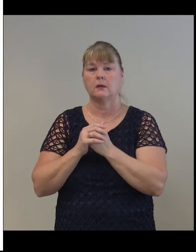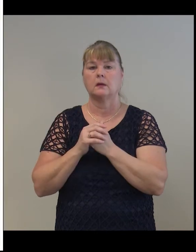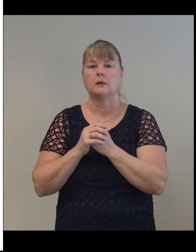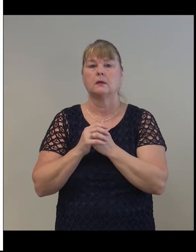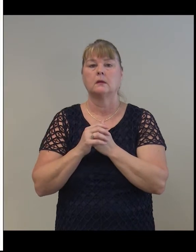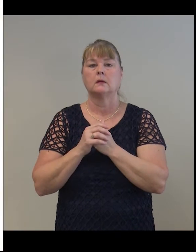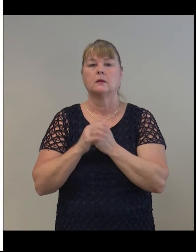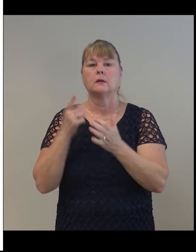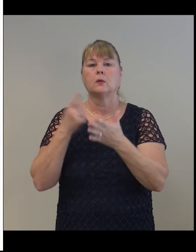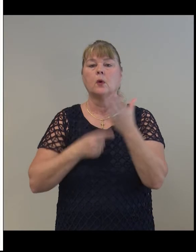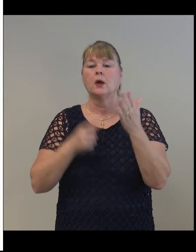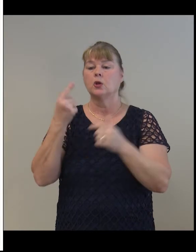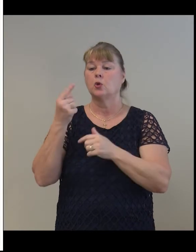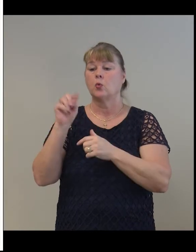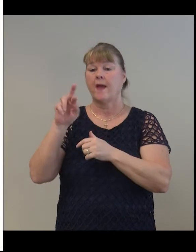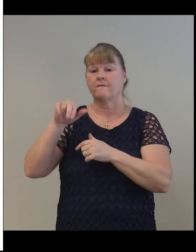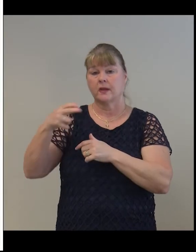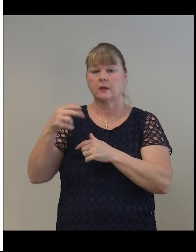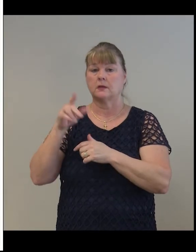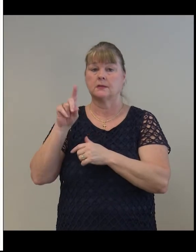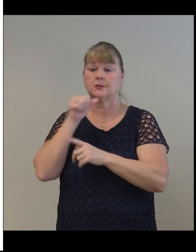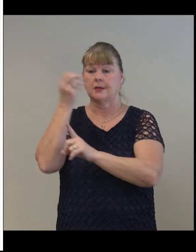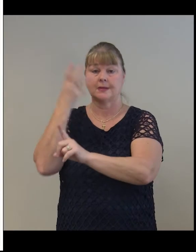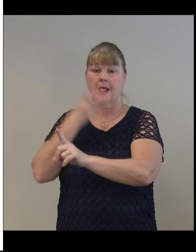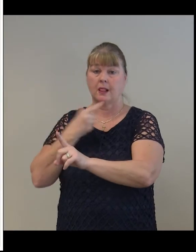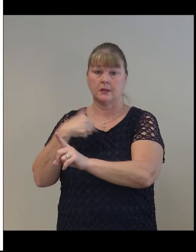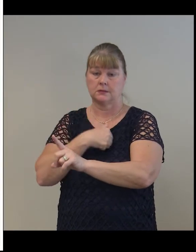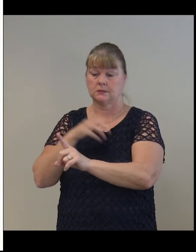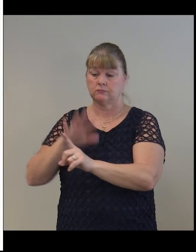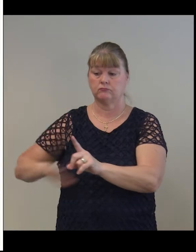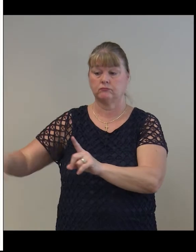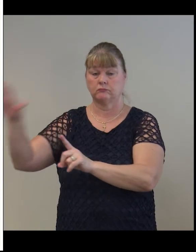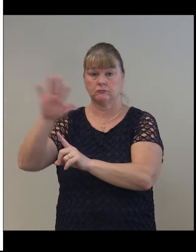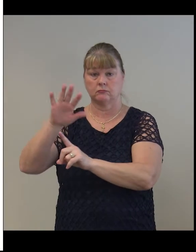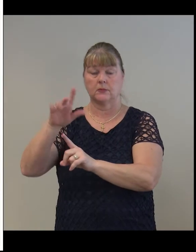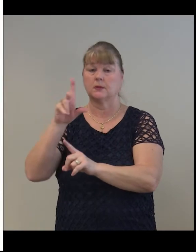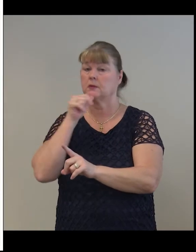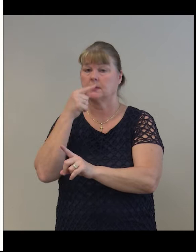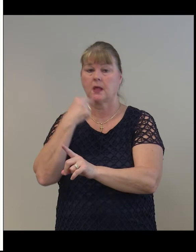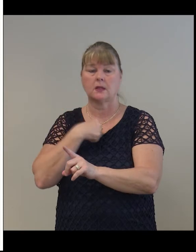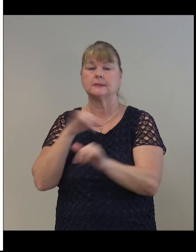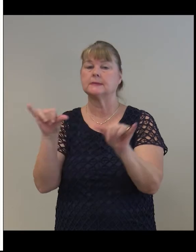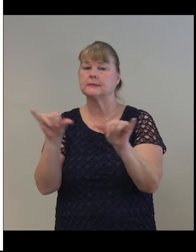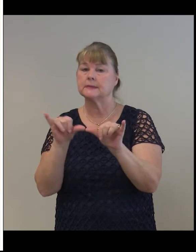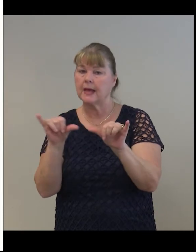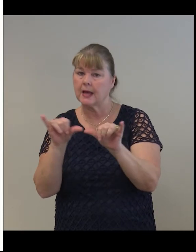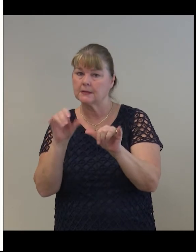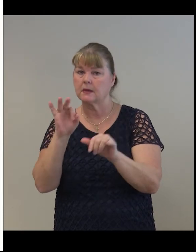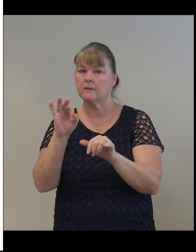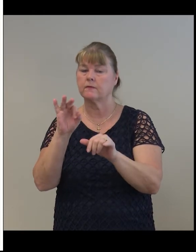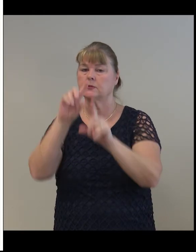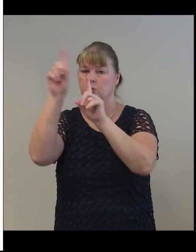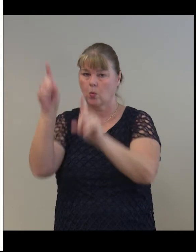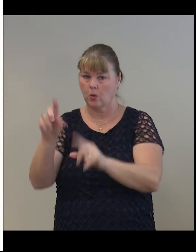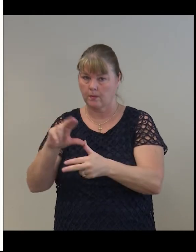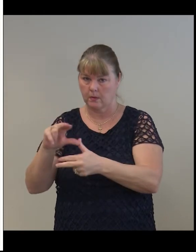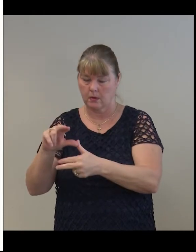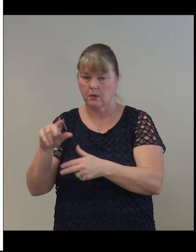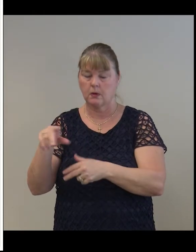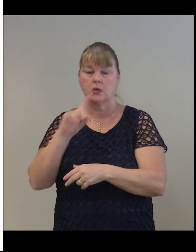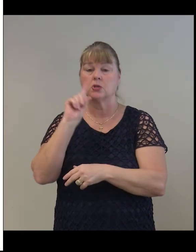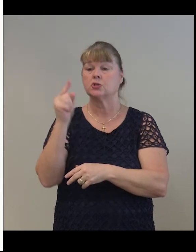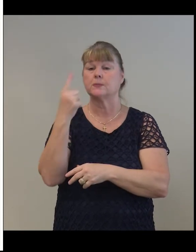Now, what this graphic does not tell you. It does not tell you the size of the